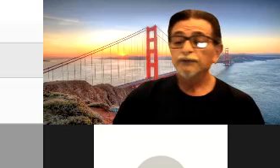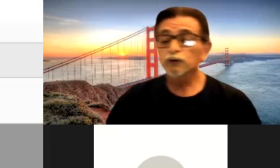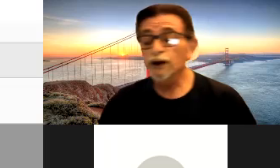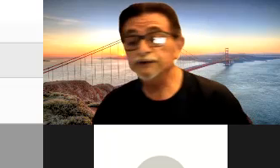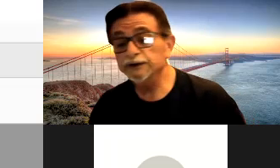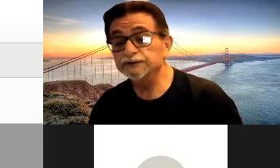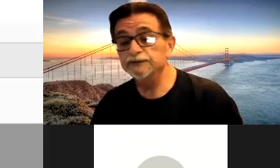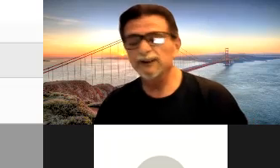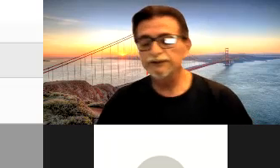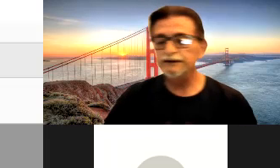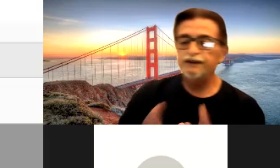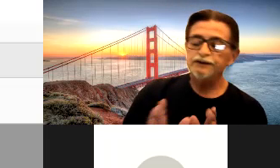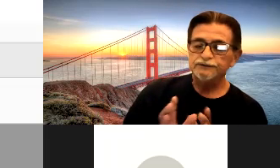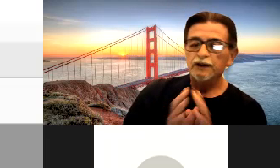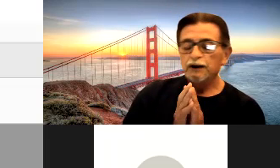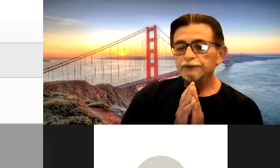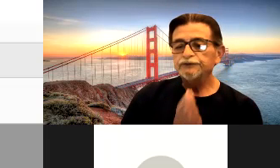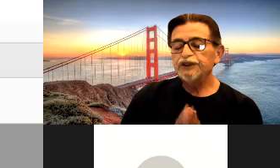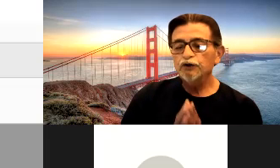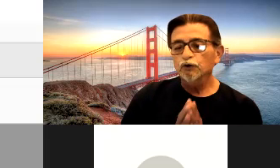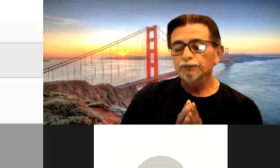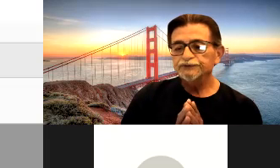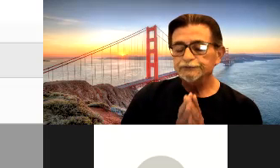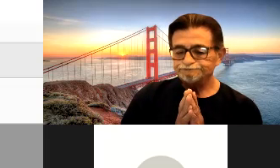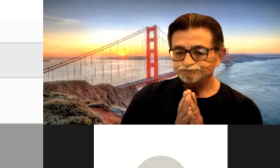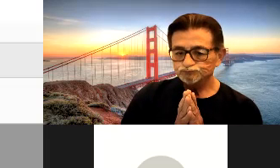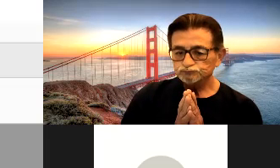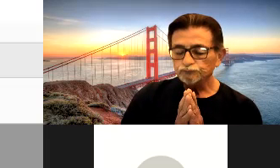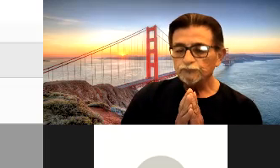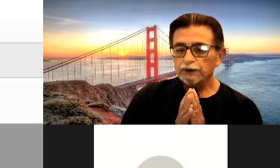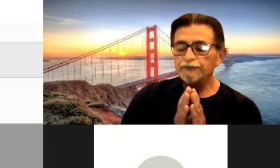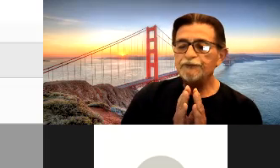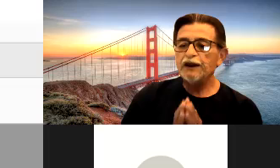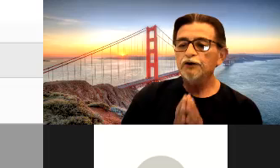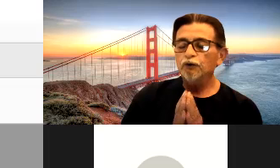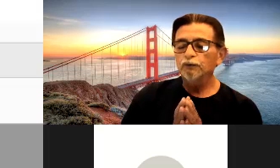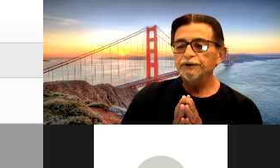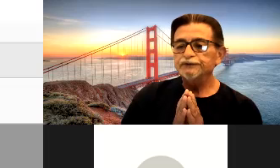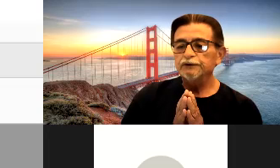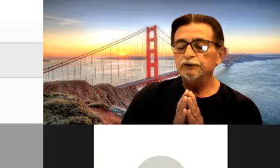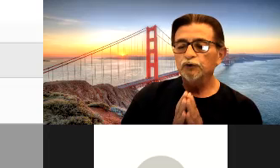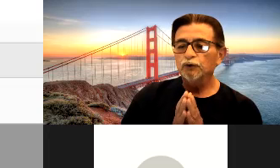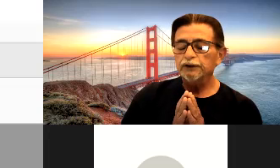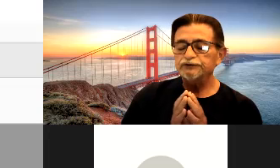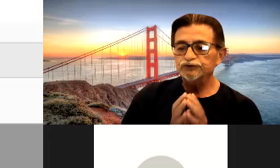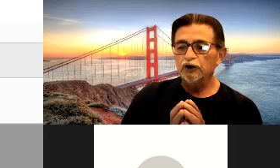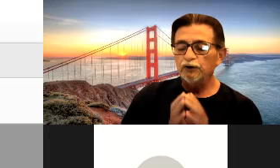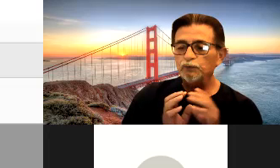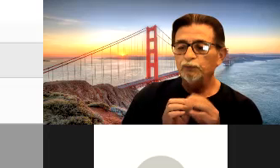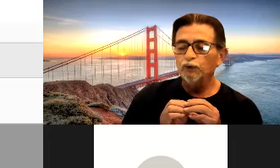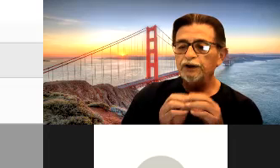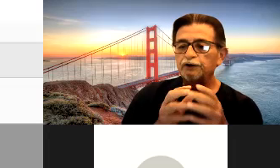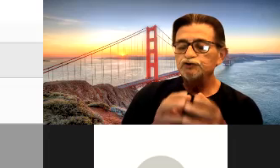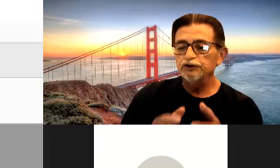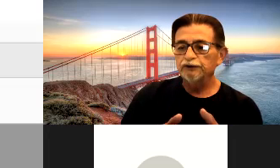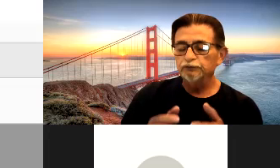Okay, the question is the D's. The D orbits, their orbits start